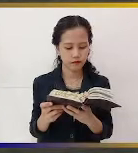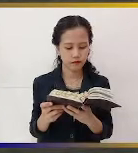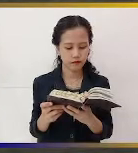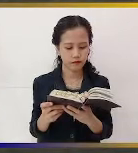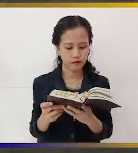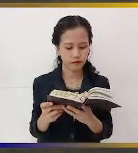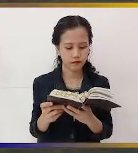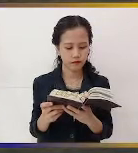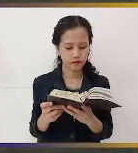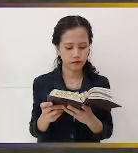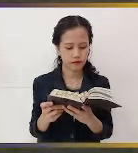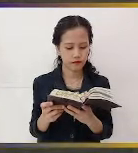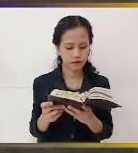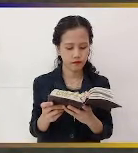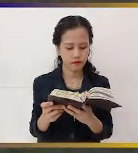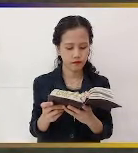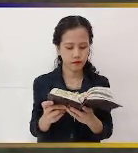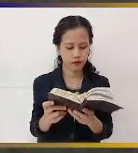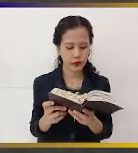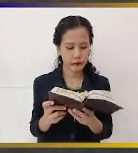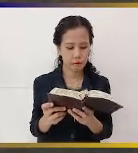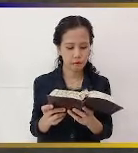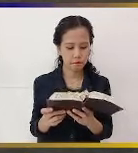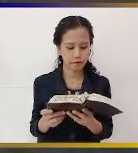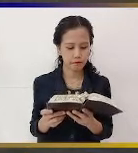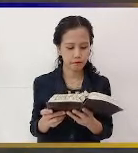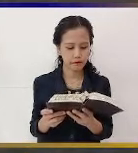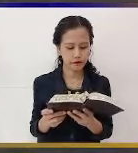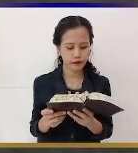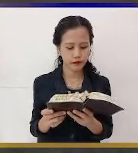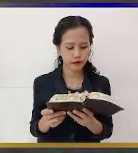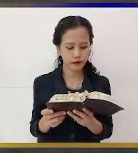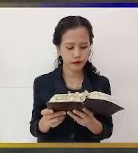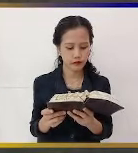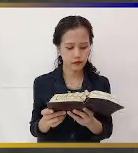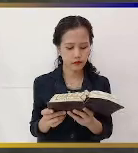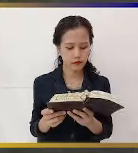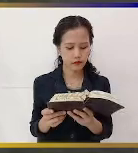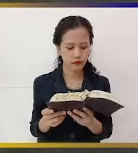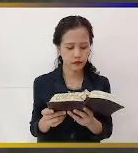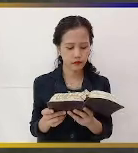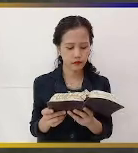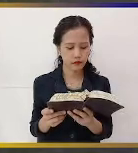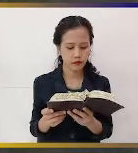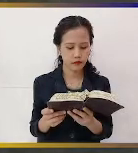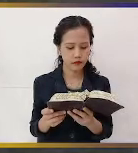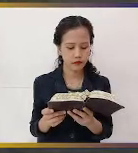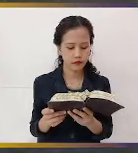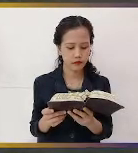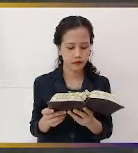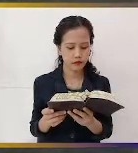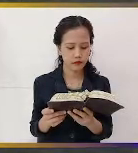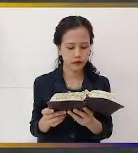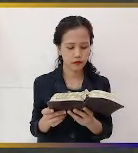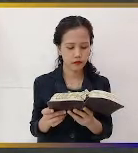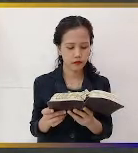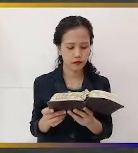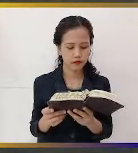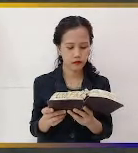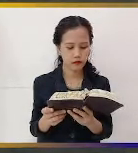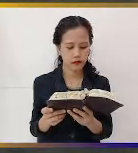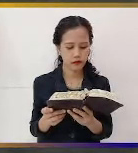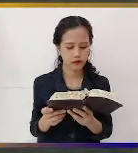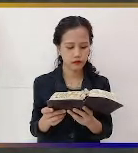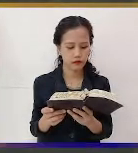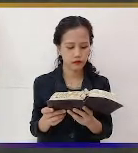this great kindness, that thou hast given him a son to sit on his throne as it